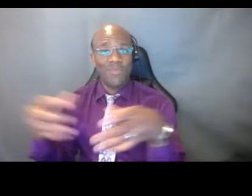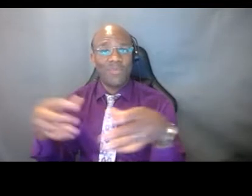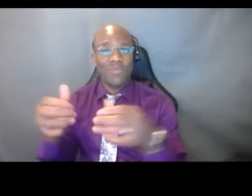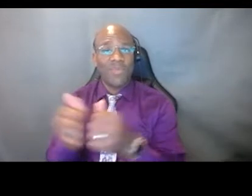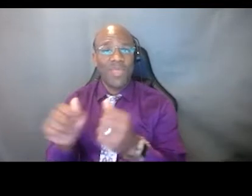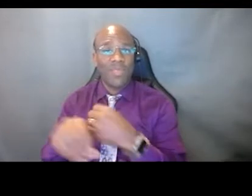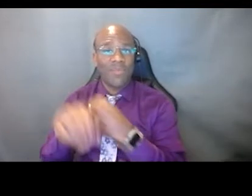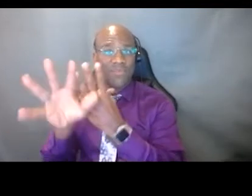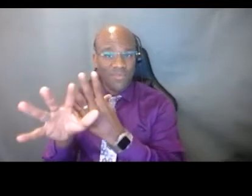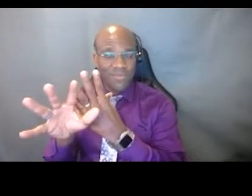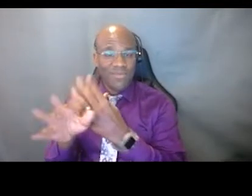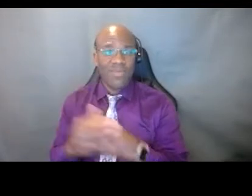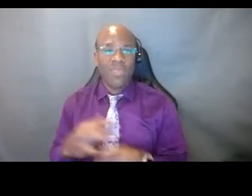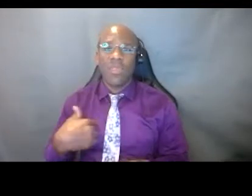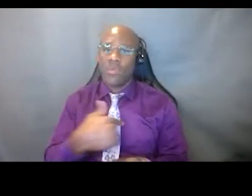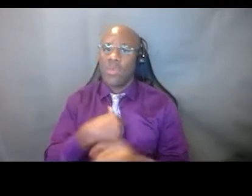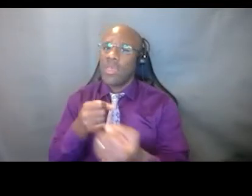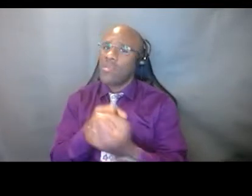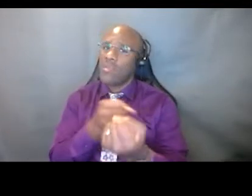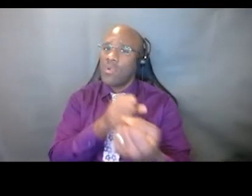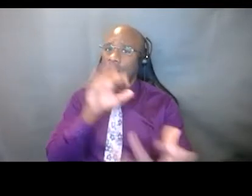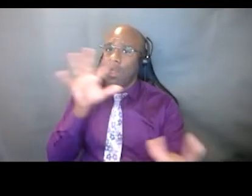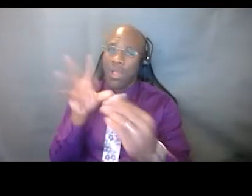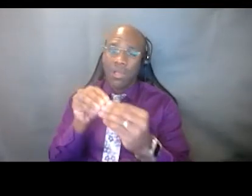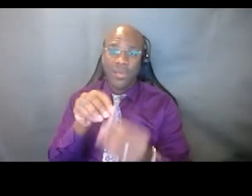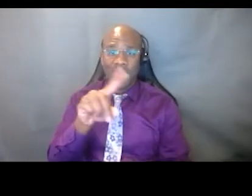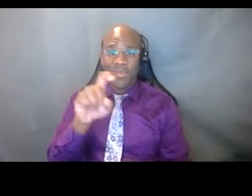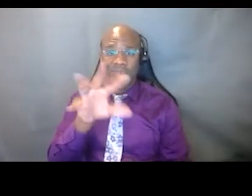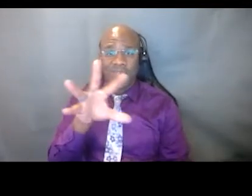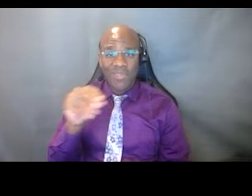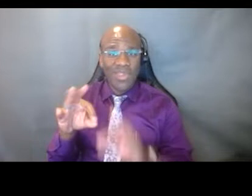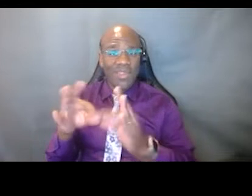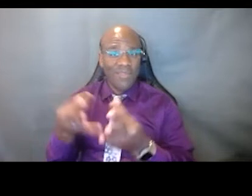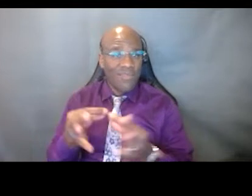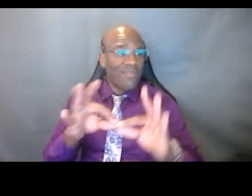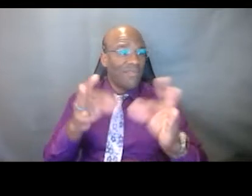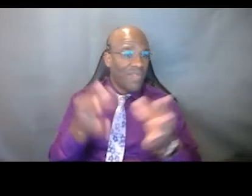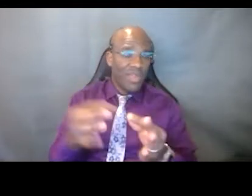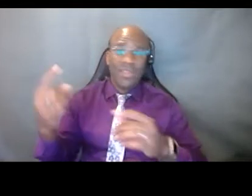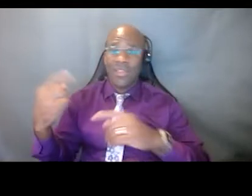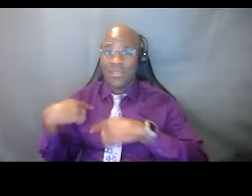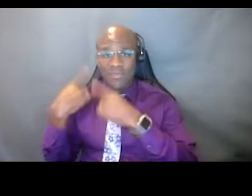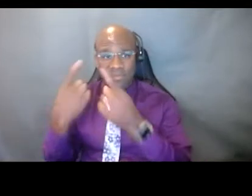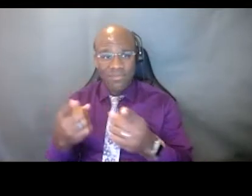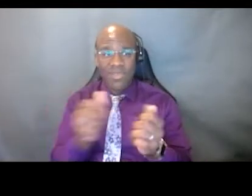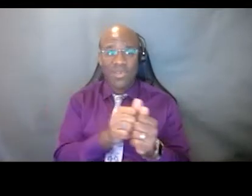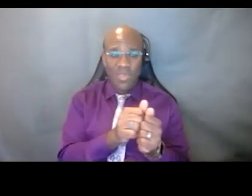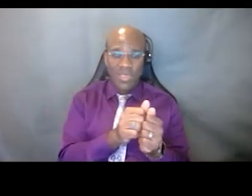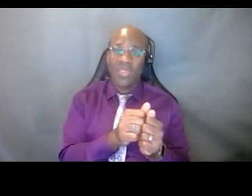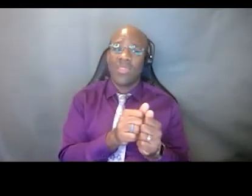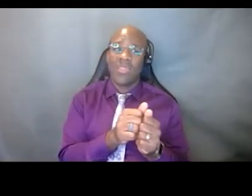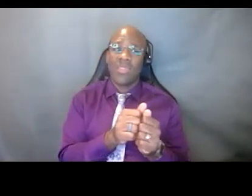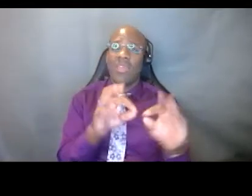able over the past years, and have been supported by our Family Resource Center in the past, and now are supported by